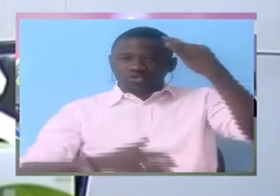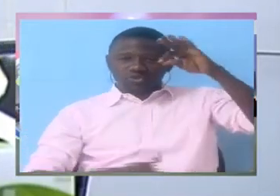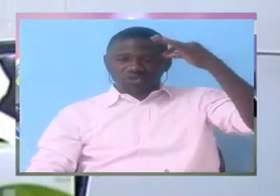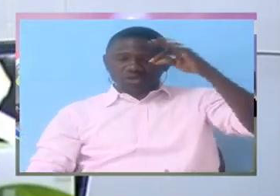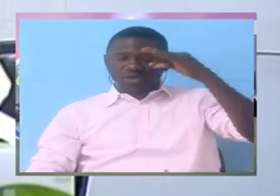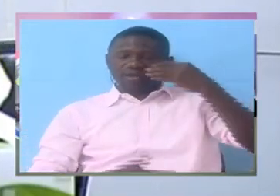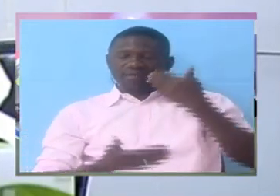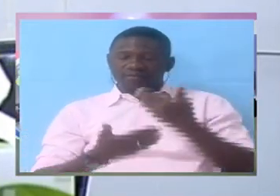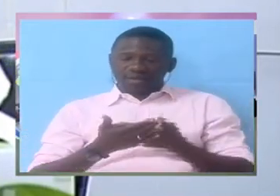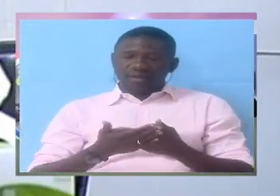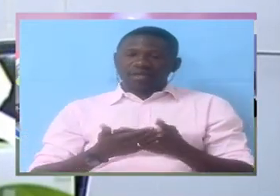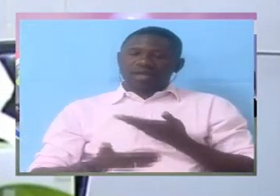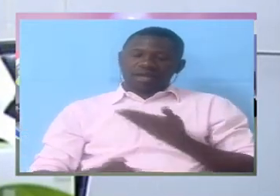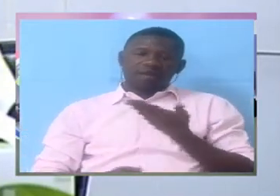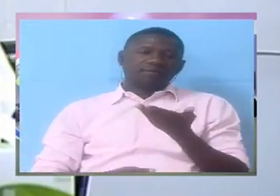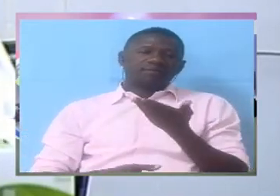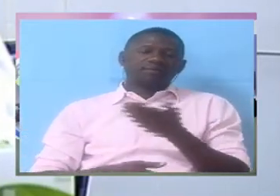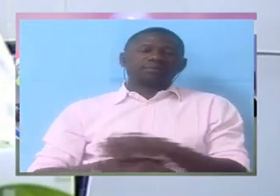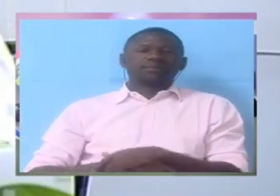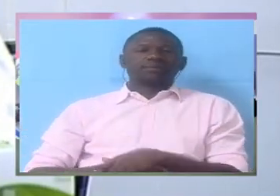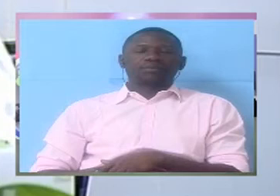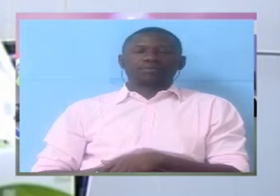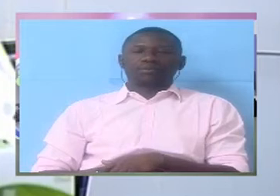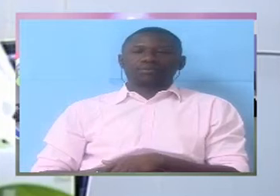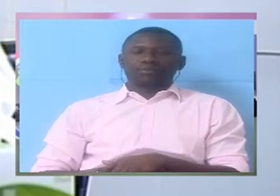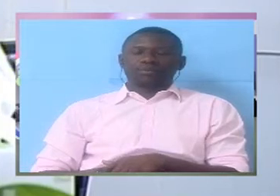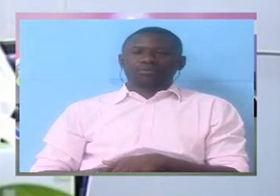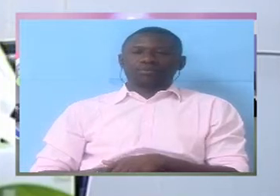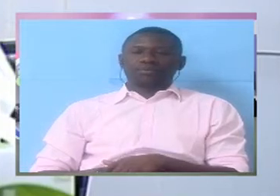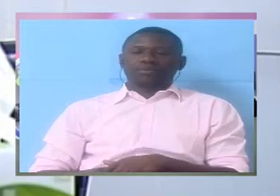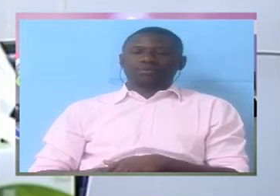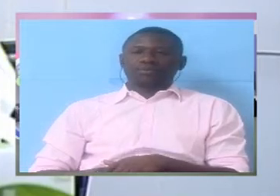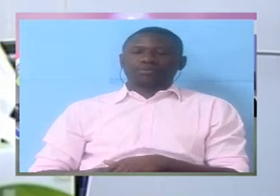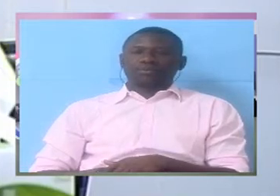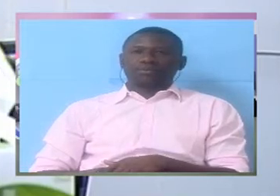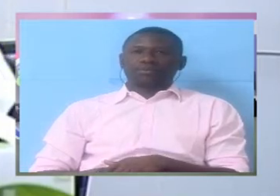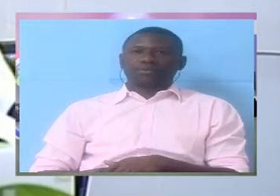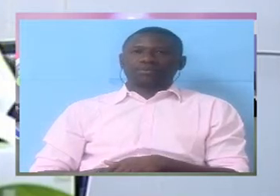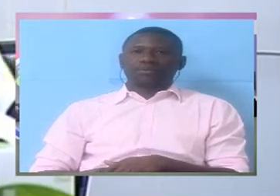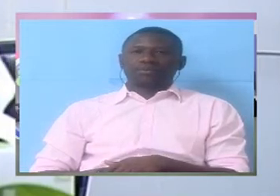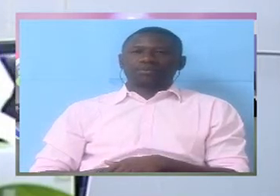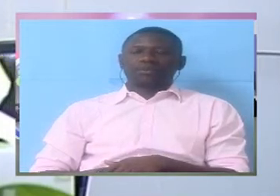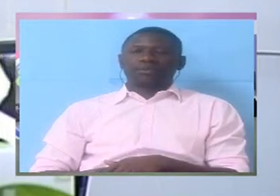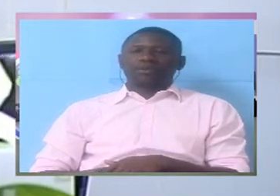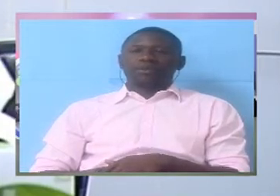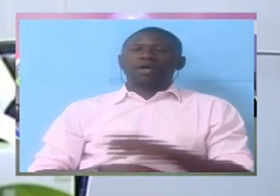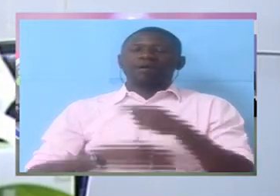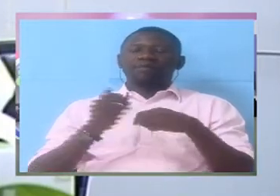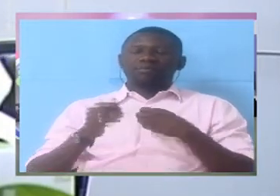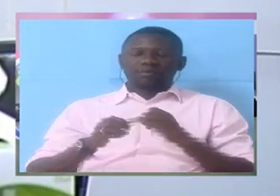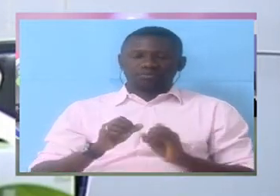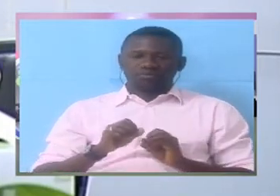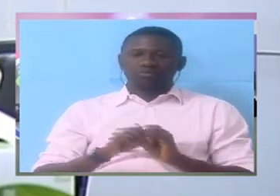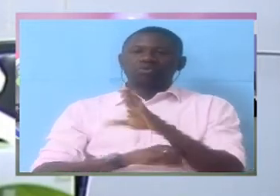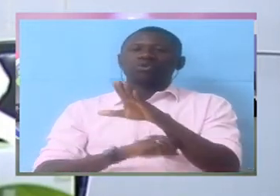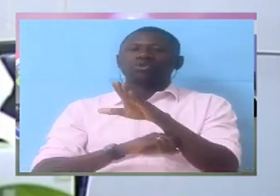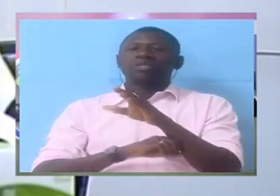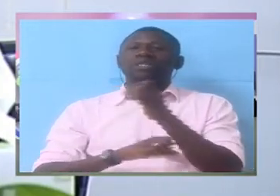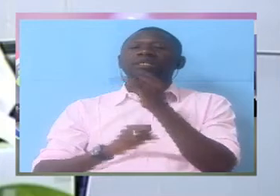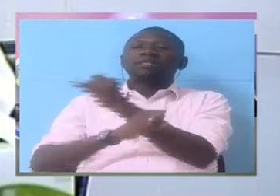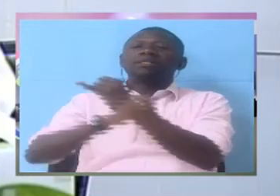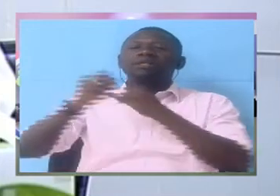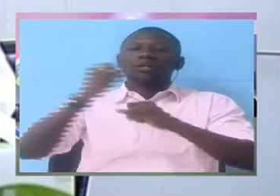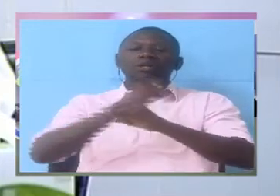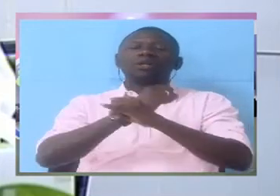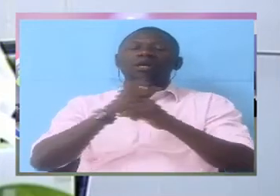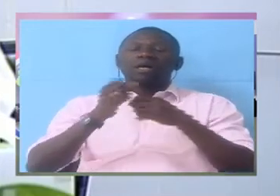ni dunta do kola ke karandi do kola nyame ngoke fungambandi. I was posted to Joytown as